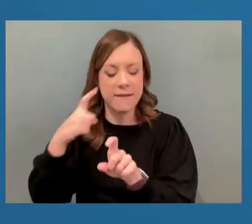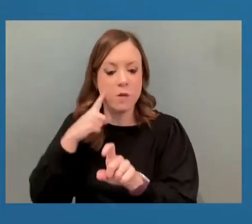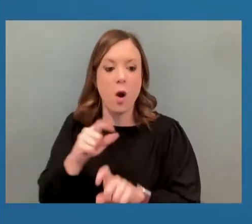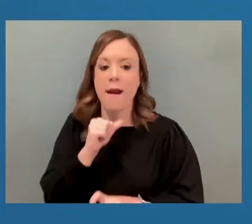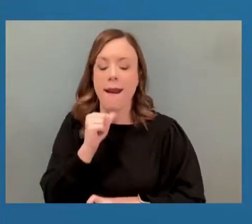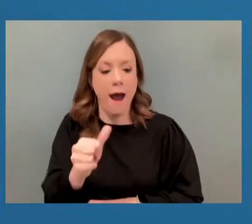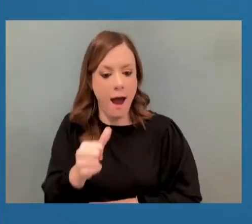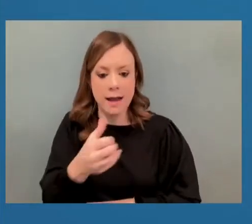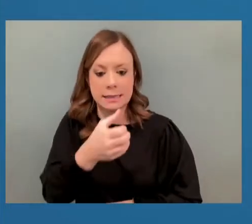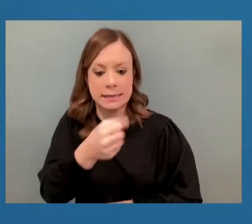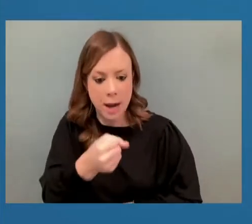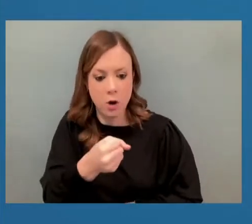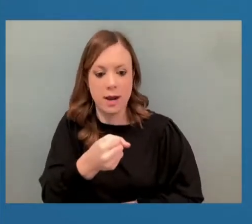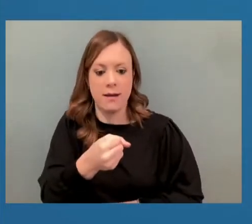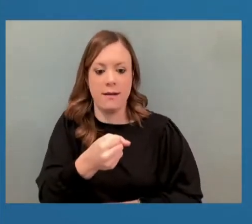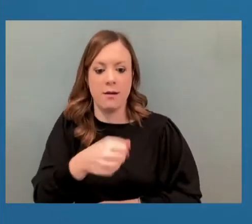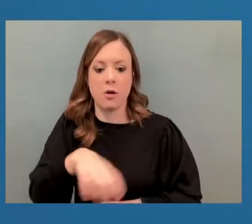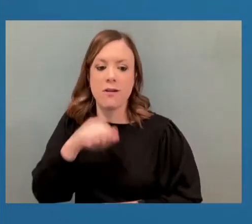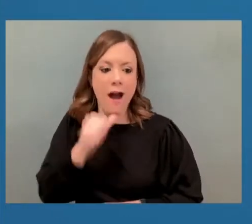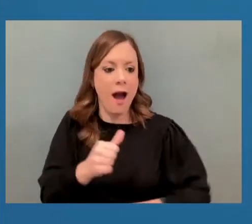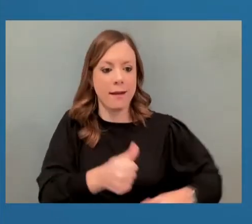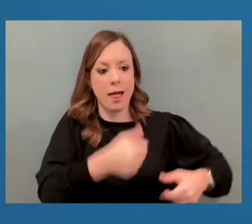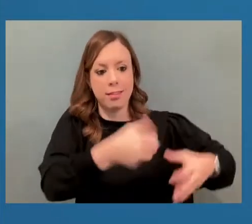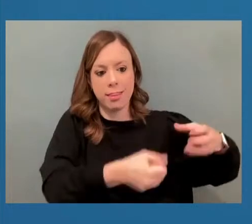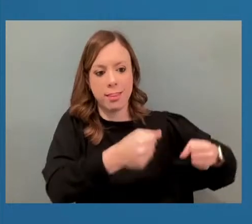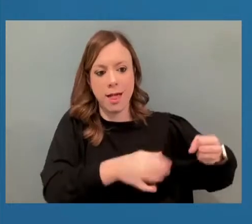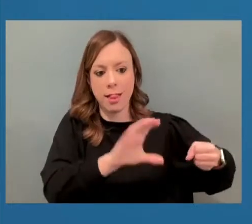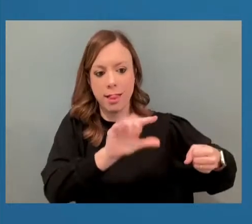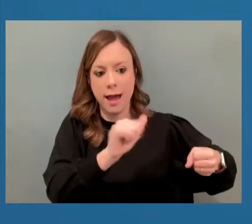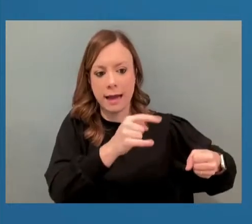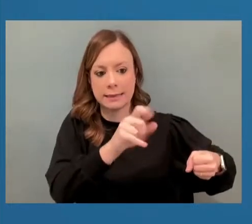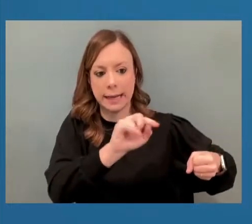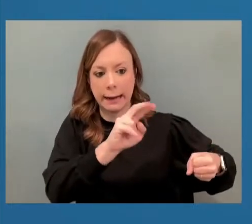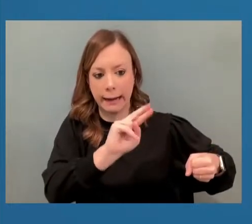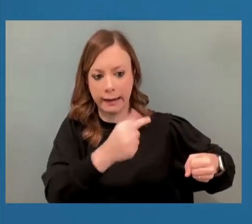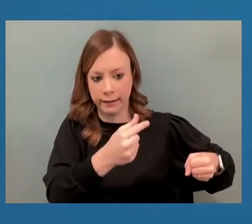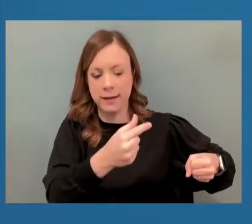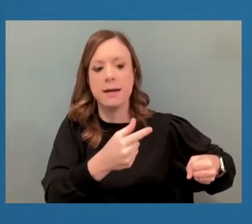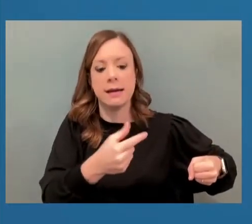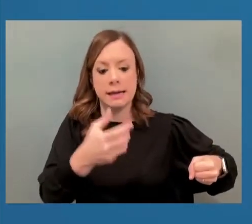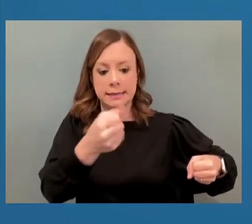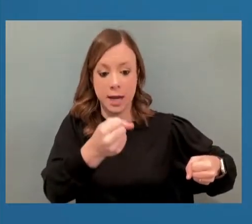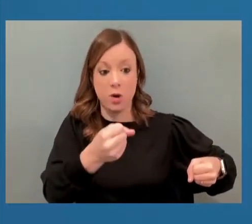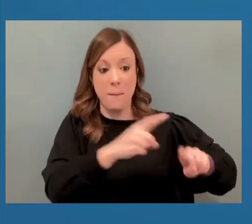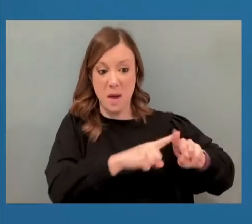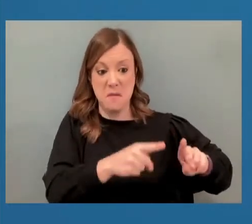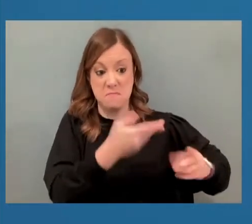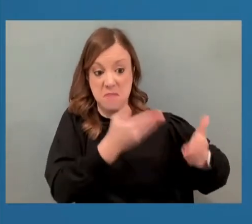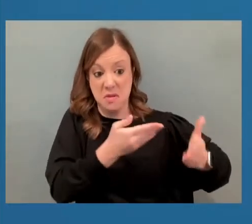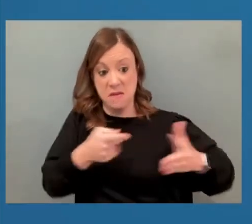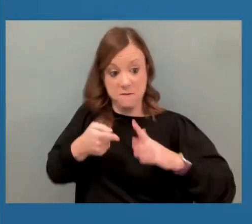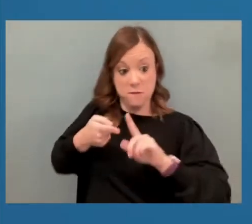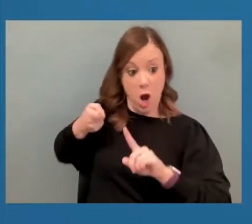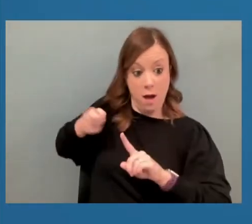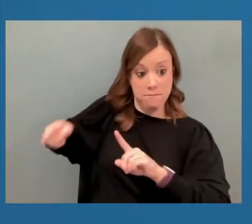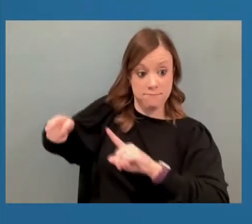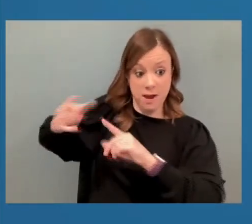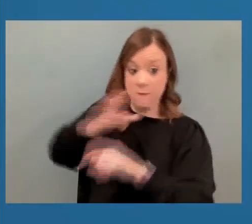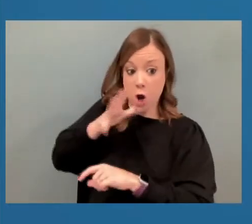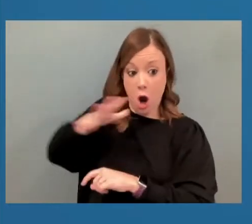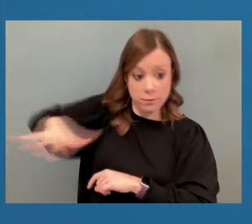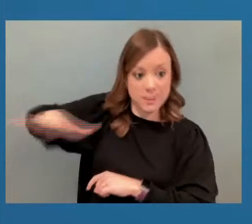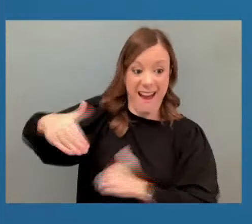from states that had confirmed cases of HPAI. Then in December, we started